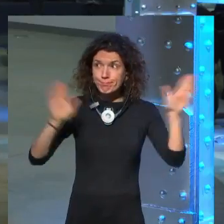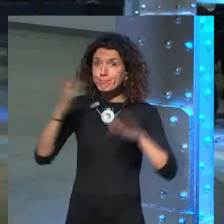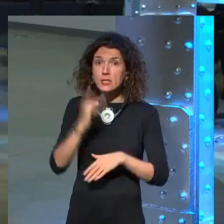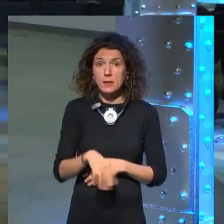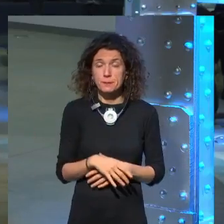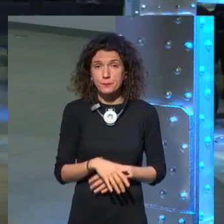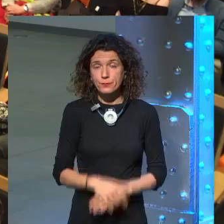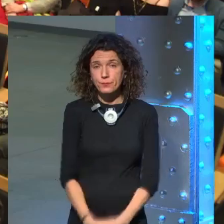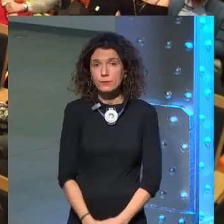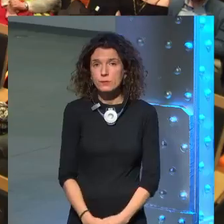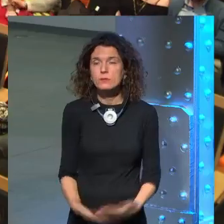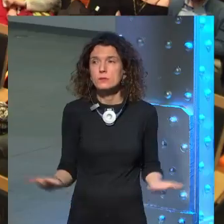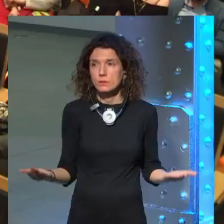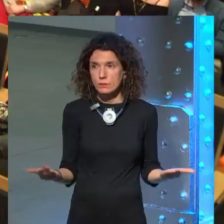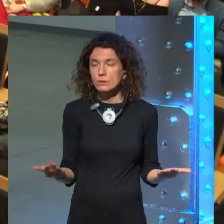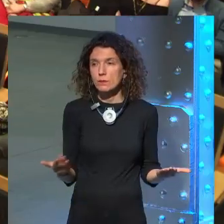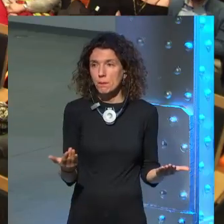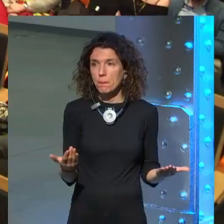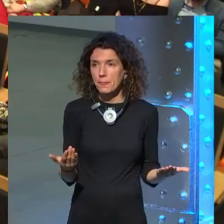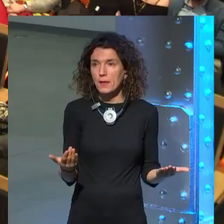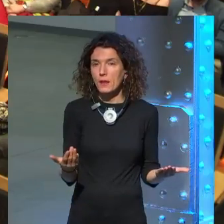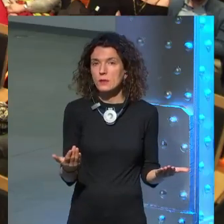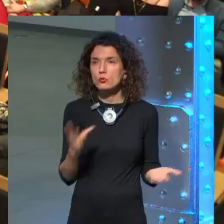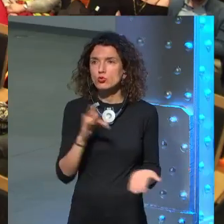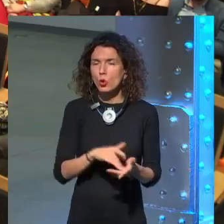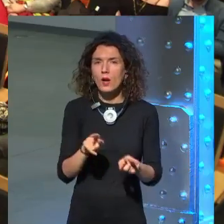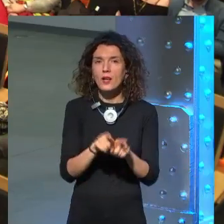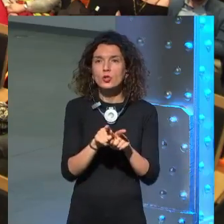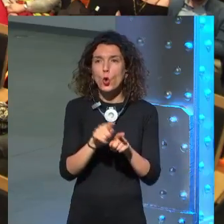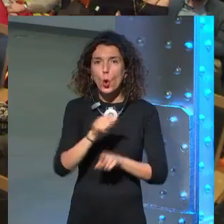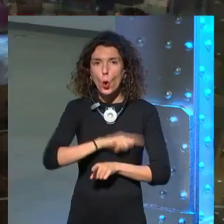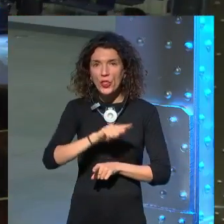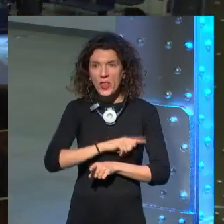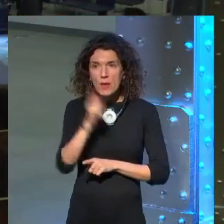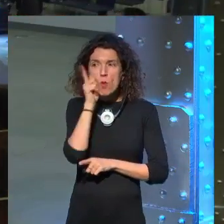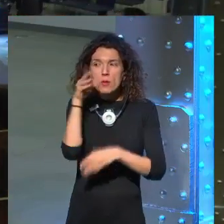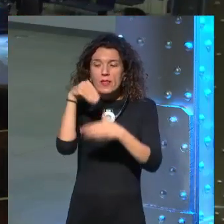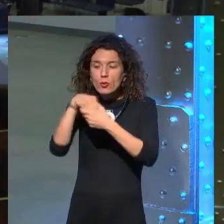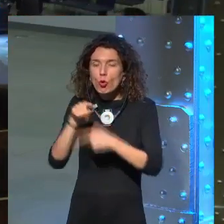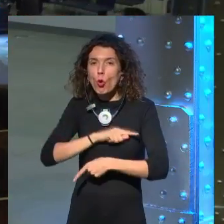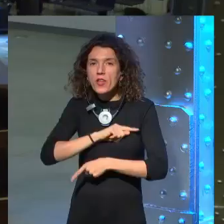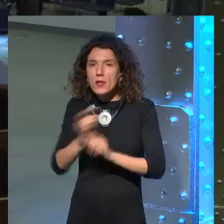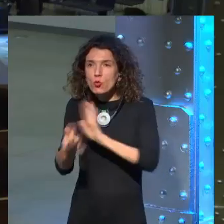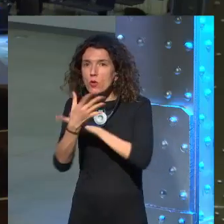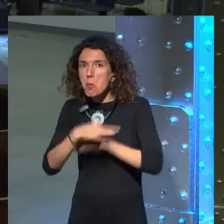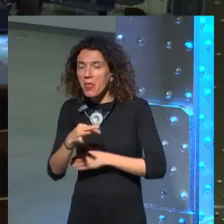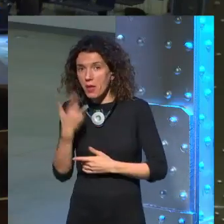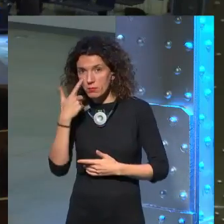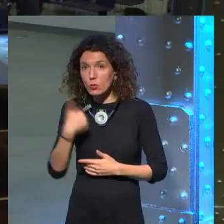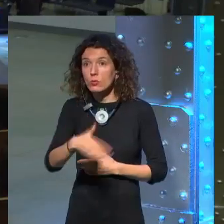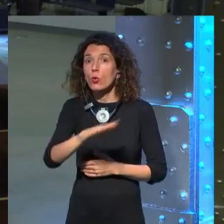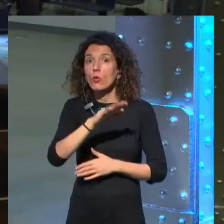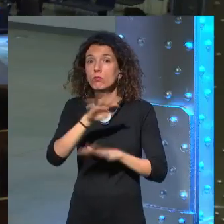know, when is that thing going to become conscious? That's a very important question. You know, if suddenly your iPhone starts